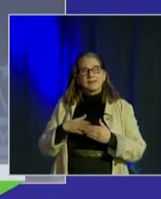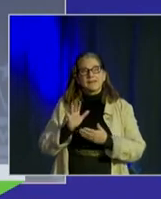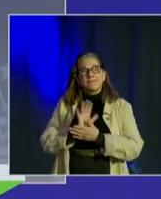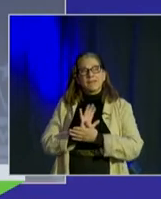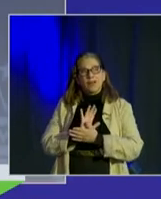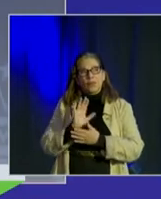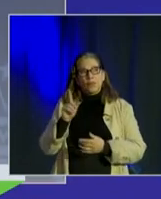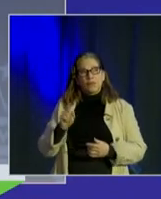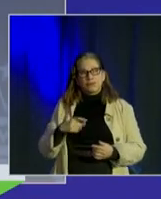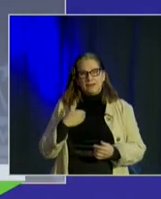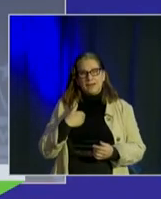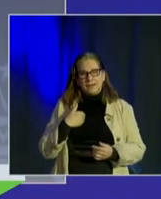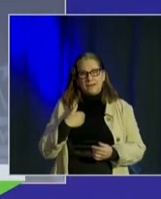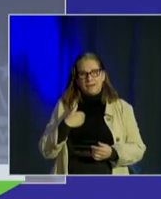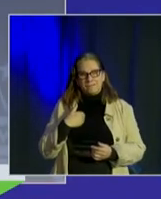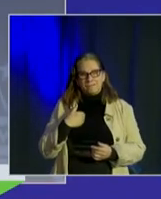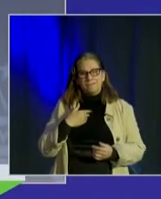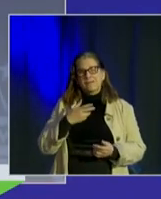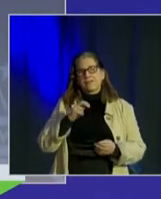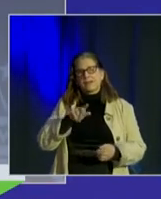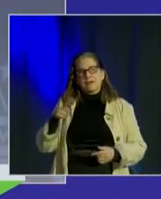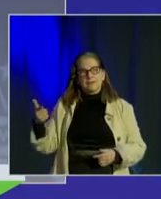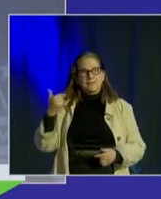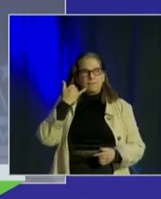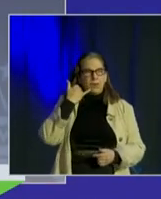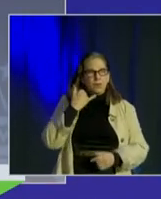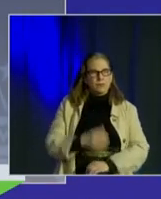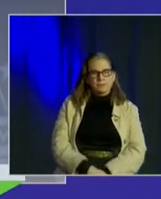to our next video question.